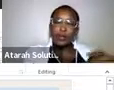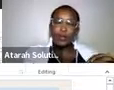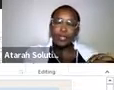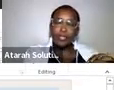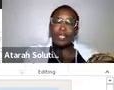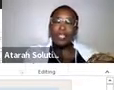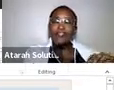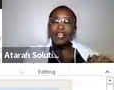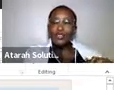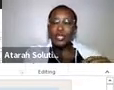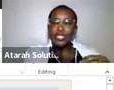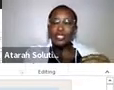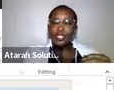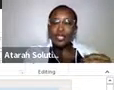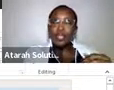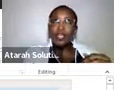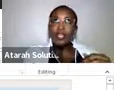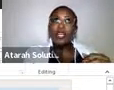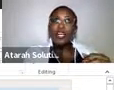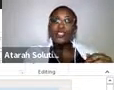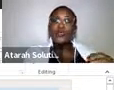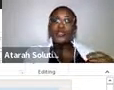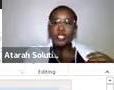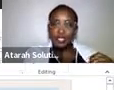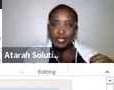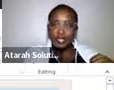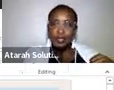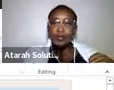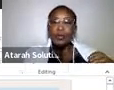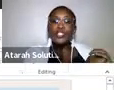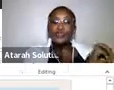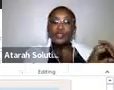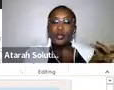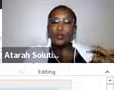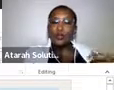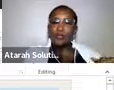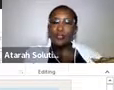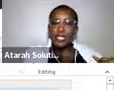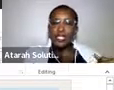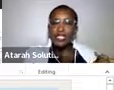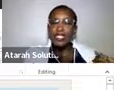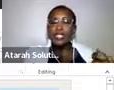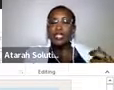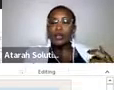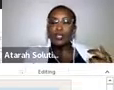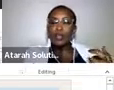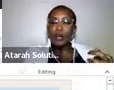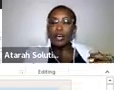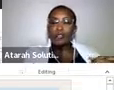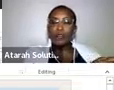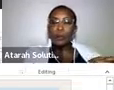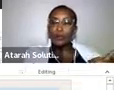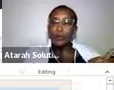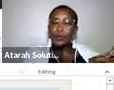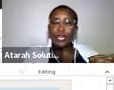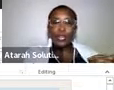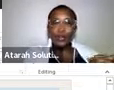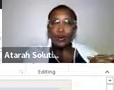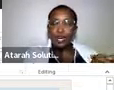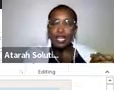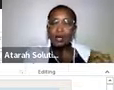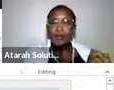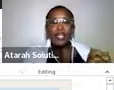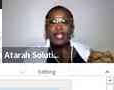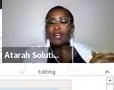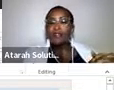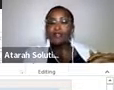cheese, oh God, they have cashew cheese, which is very good for vegans. They also have mabuyu like